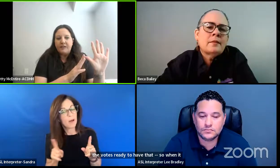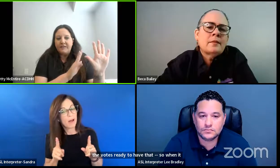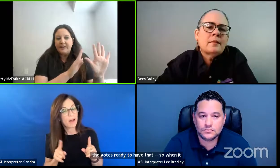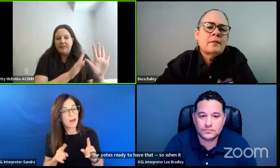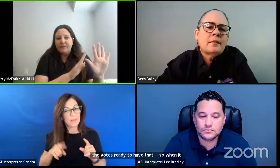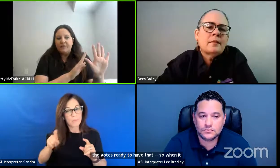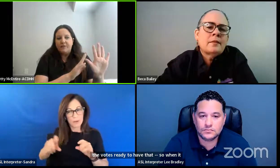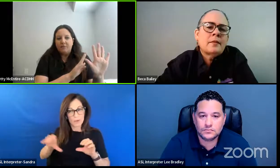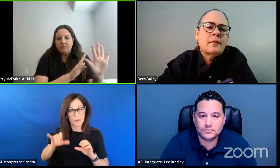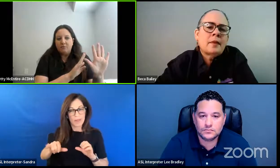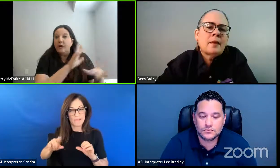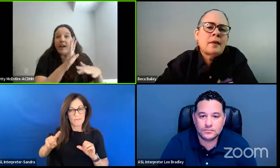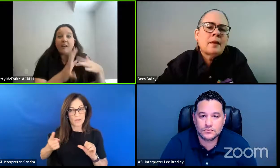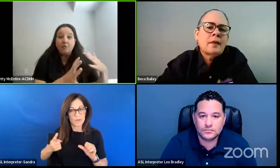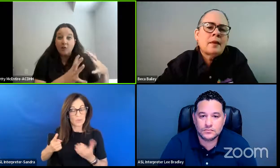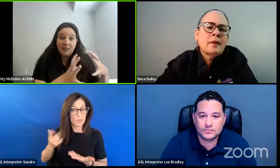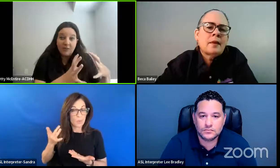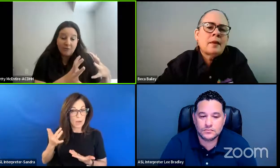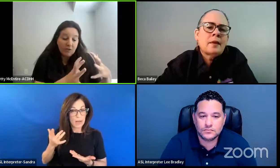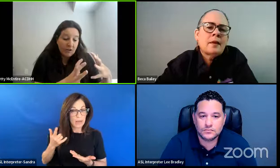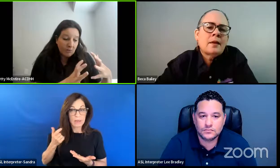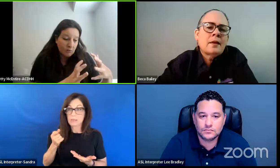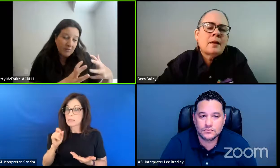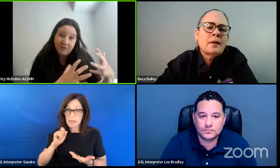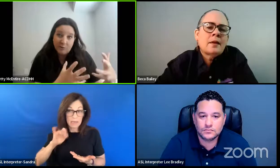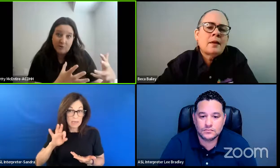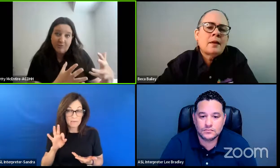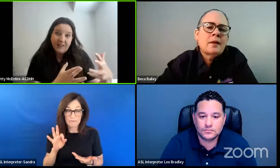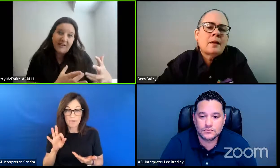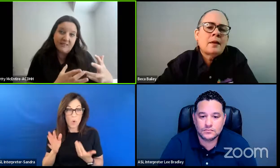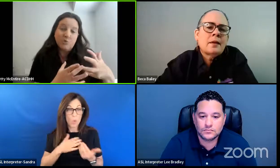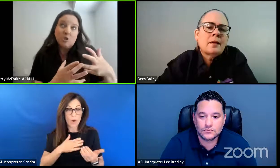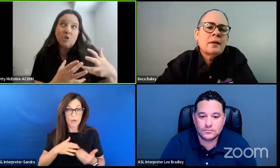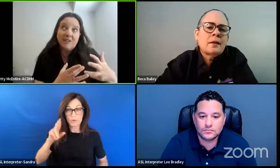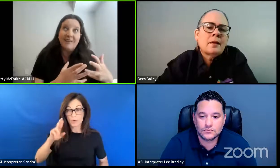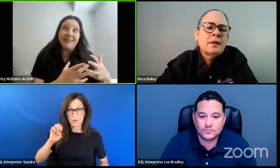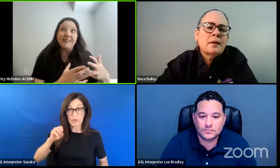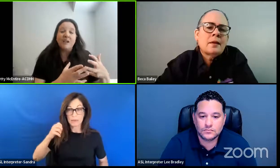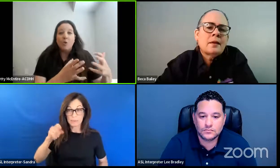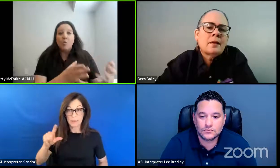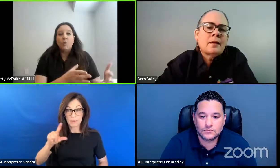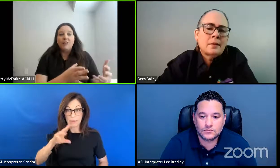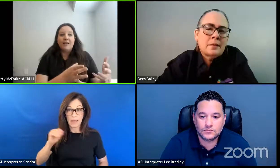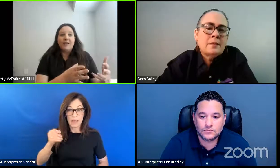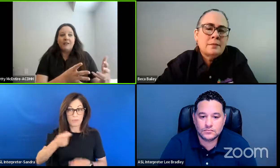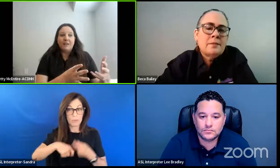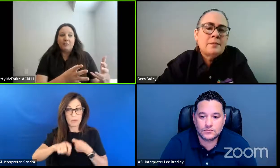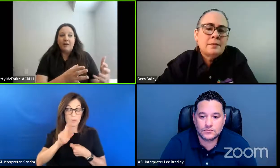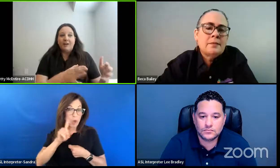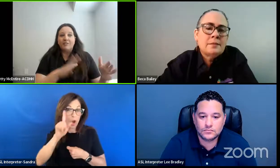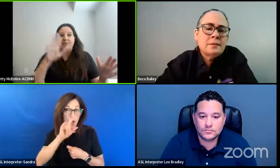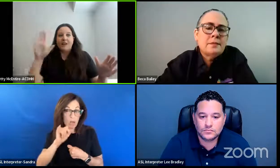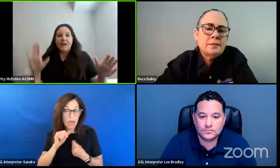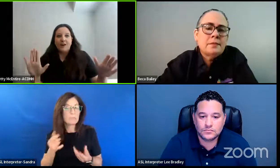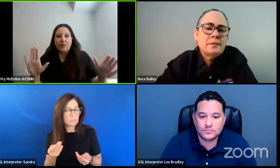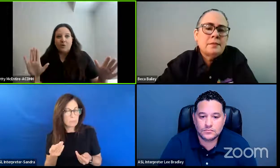first, because if whatever this repeal and replace will look like will have an